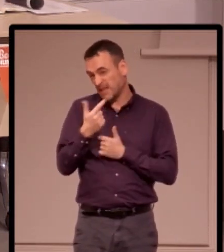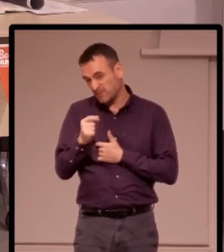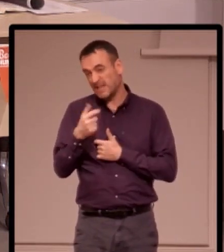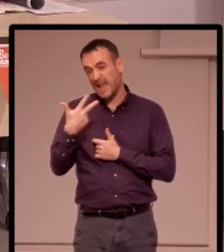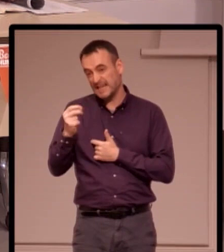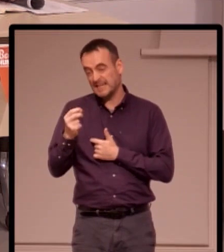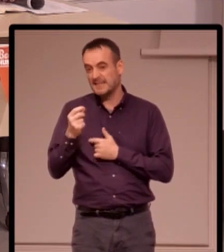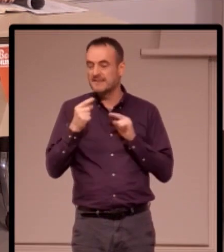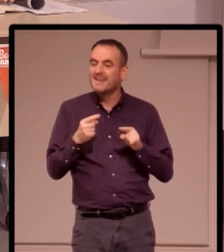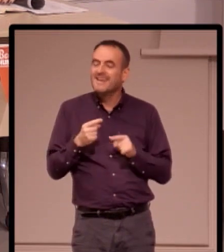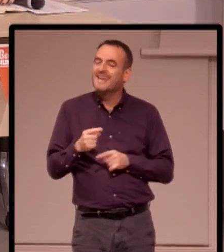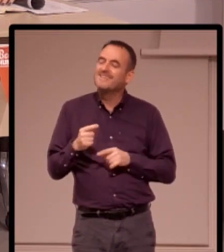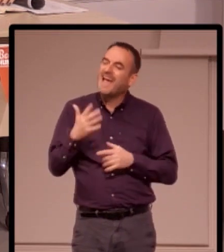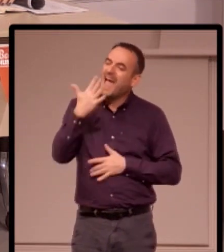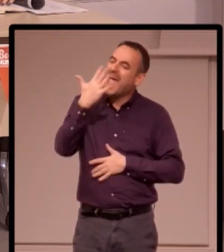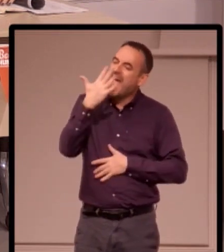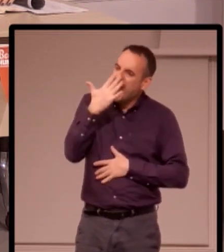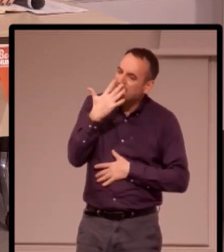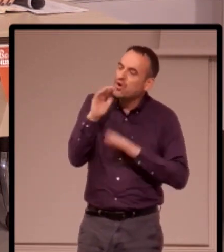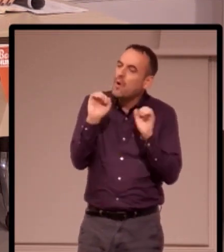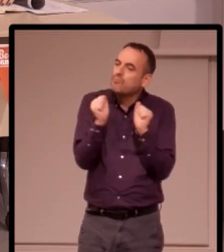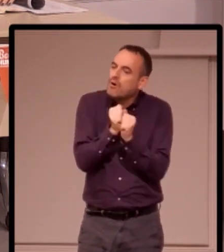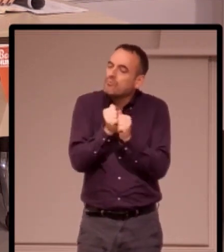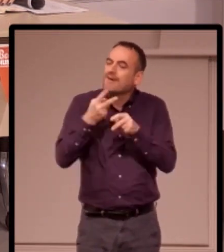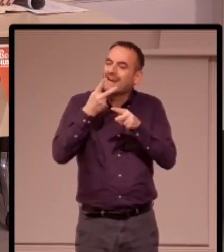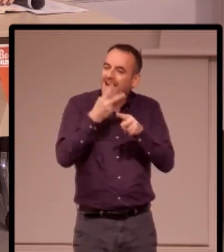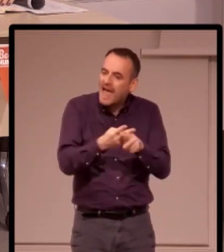importance of age-appropriate care. I've spoken to